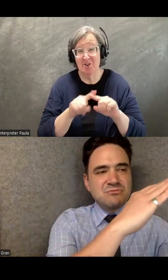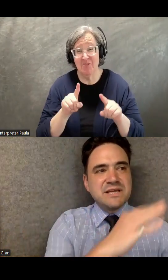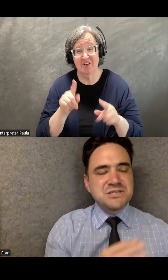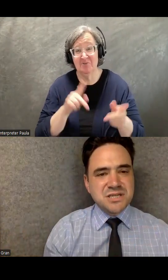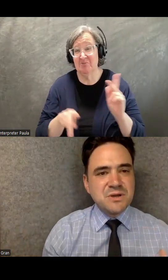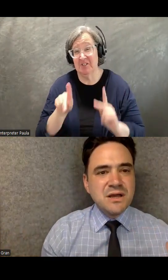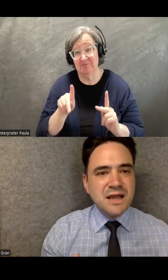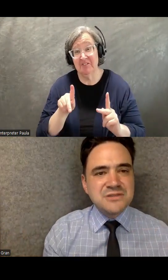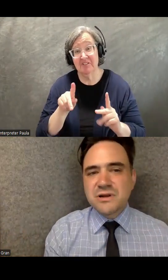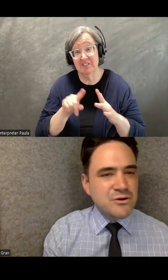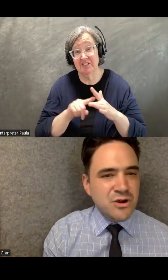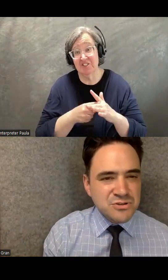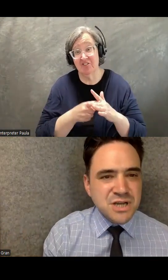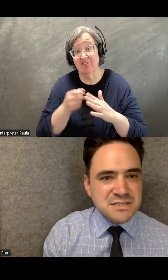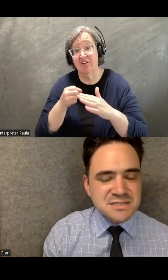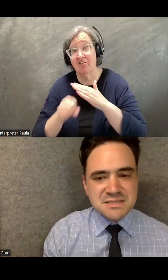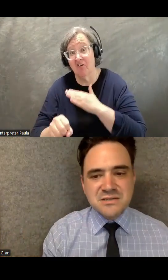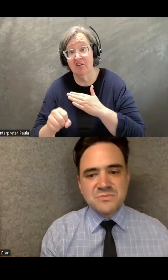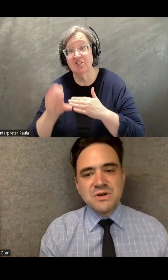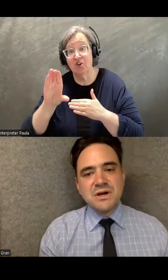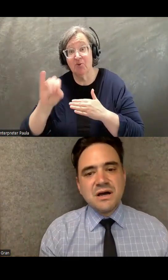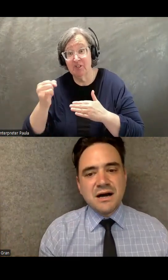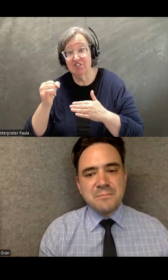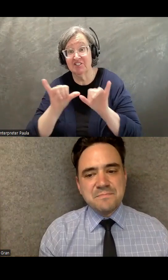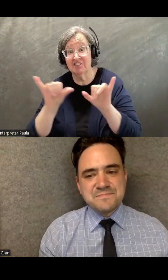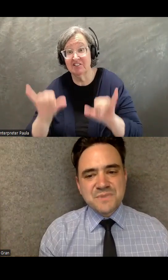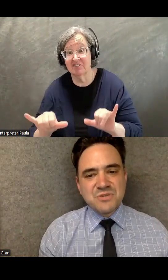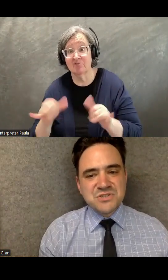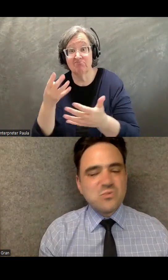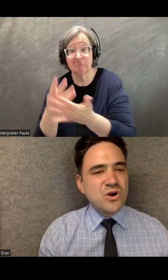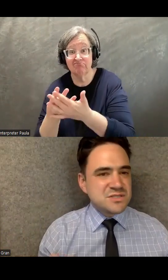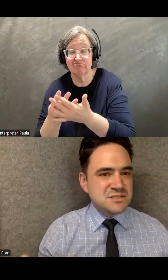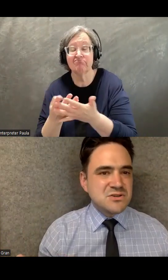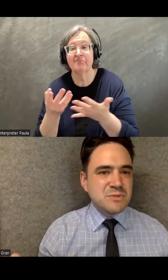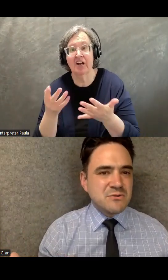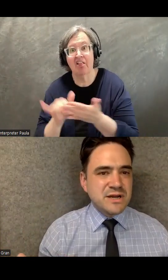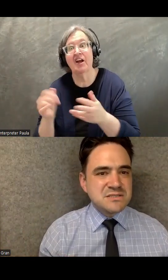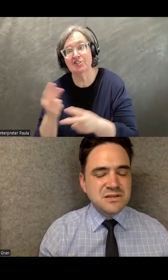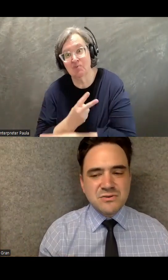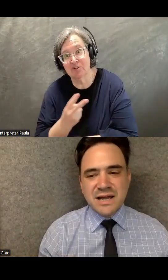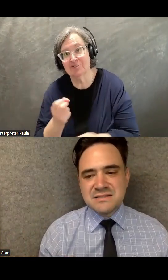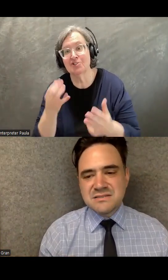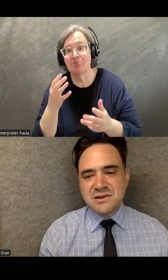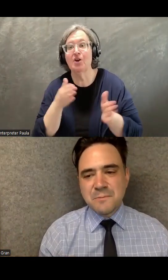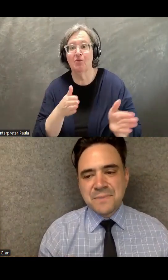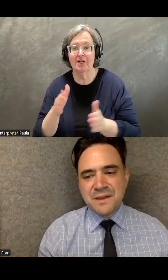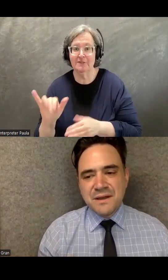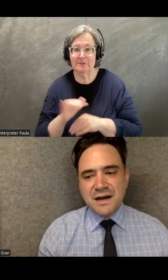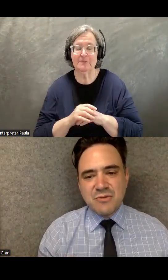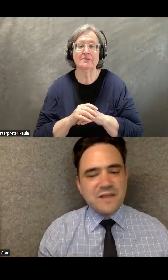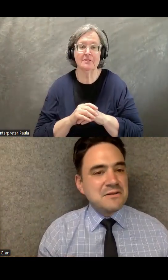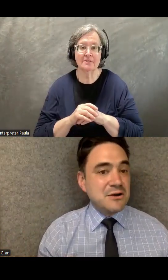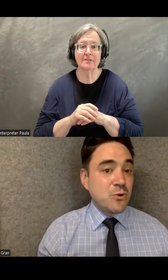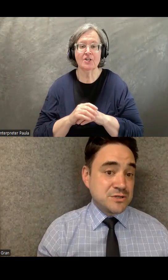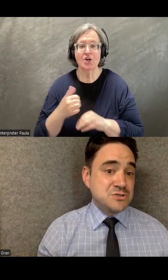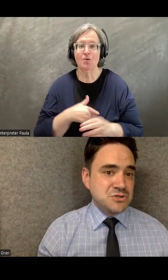inverse relationship, entering our criminal justice system, which is worse in so many ways too. And so